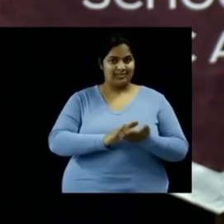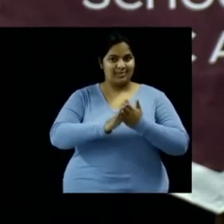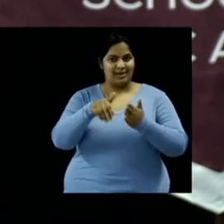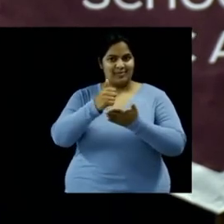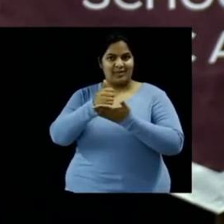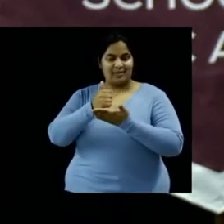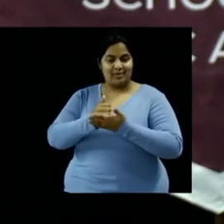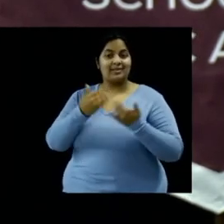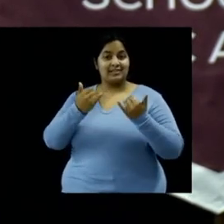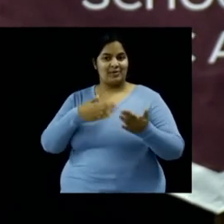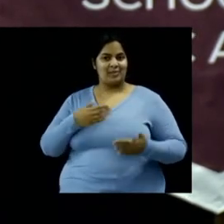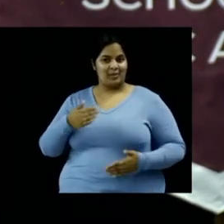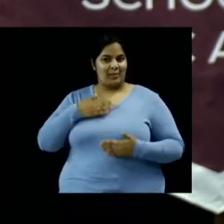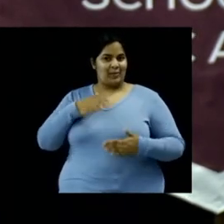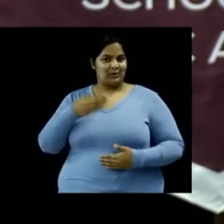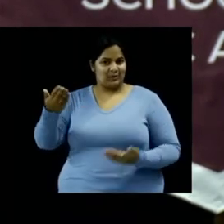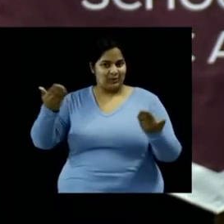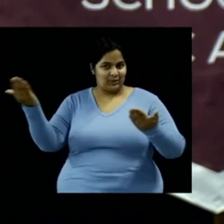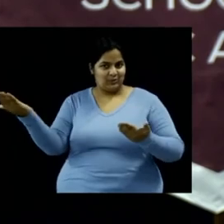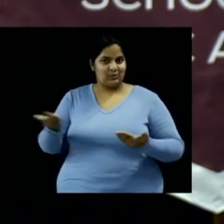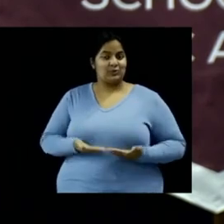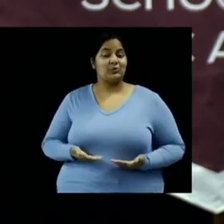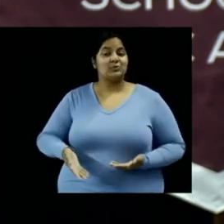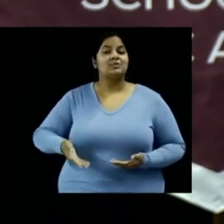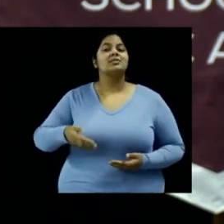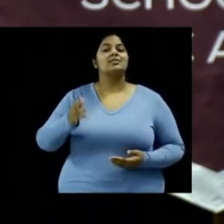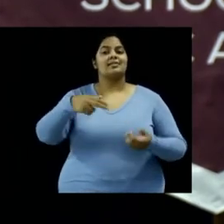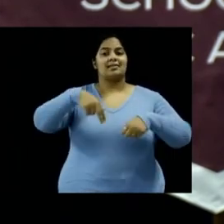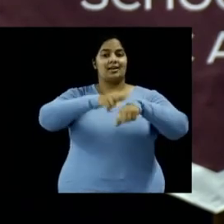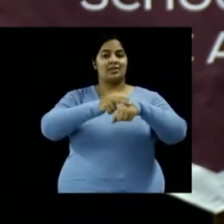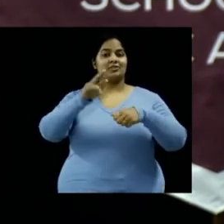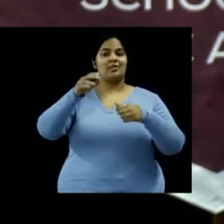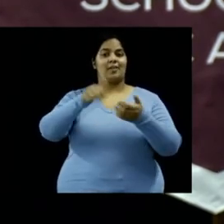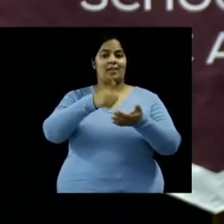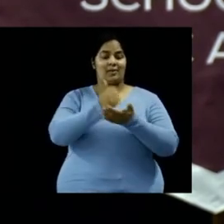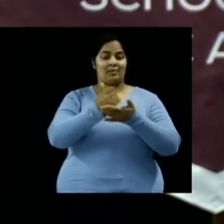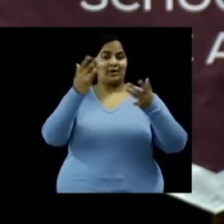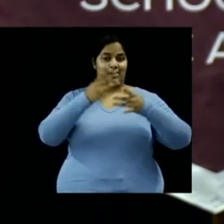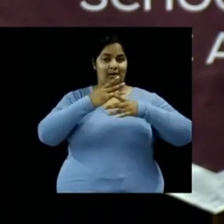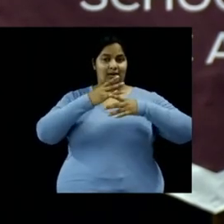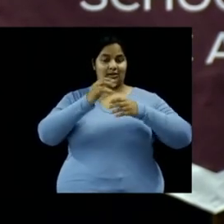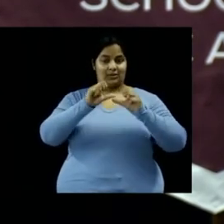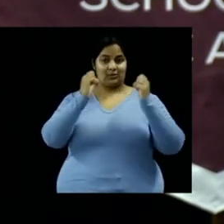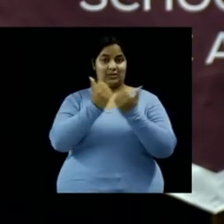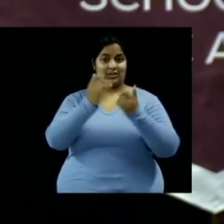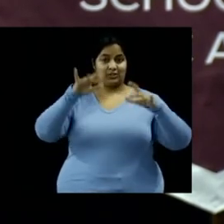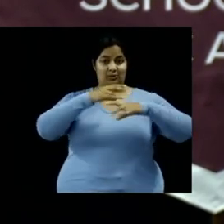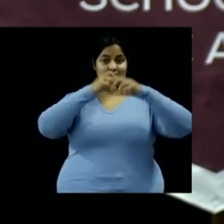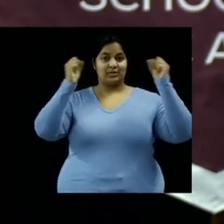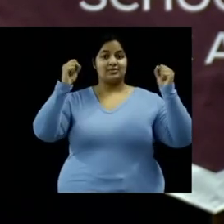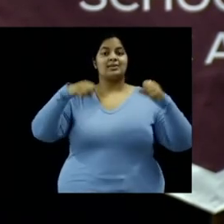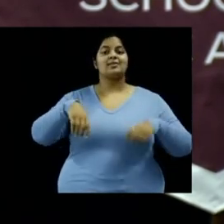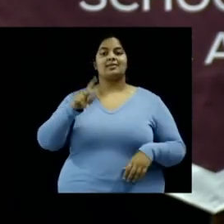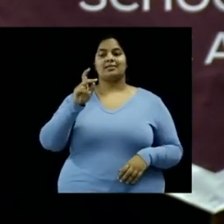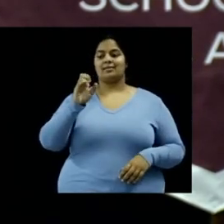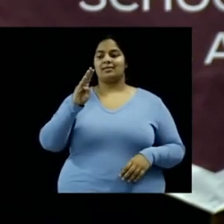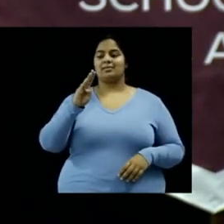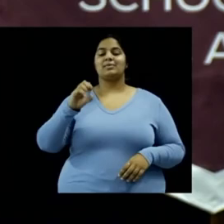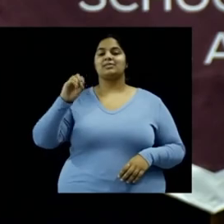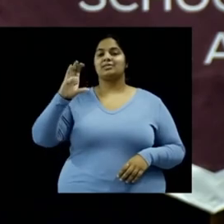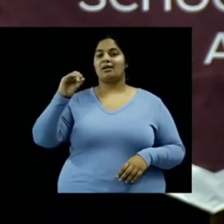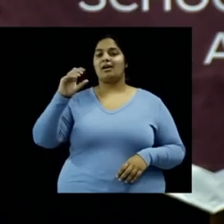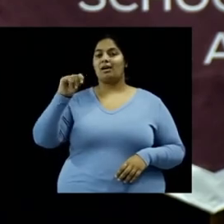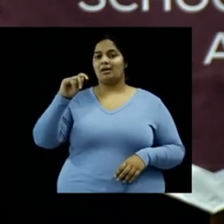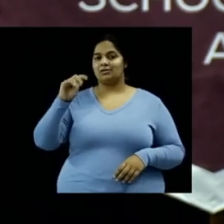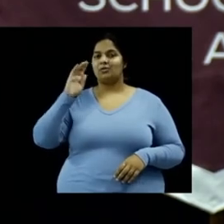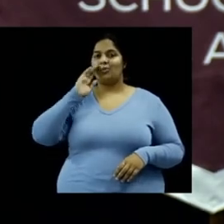it is now my pleasure to introduce the TSU National Alumni Association President, Mr. Keith Scott, who will administer the